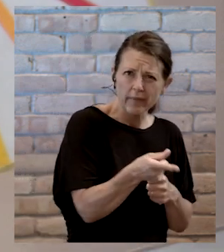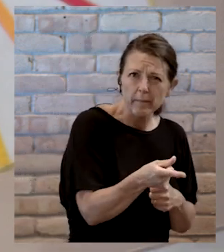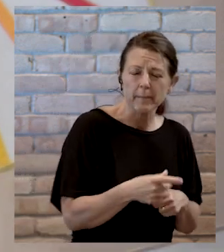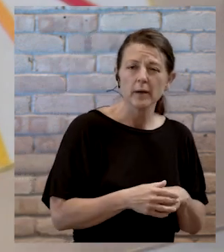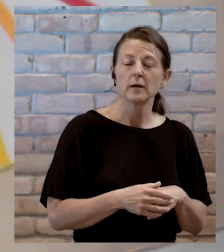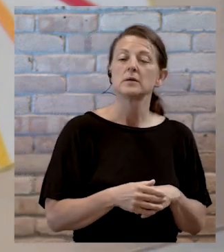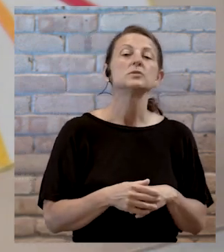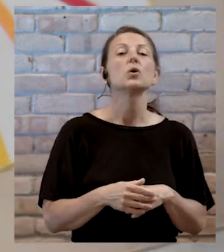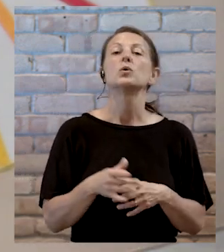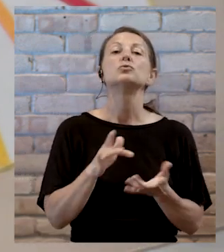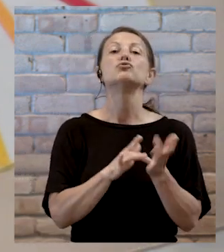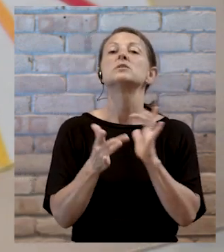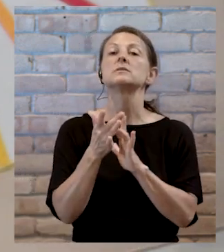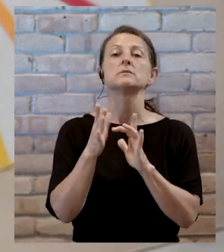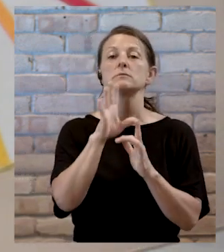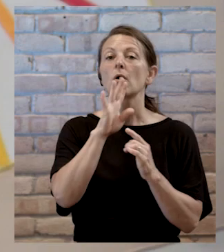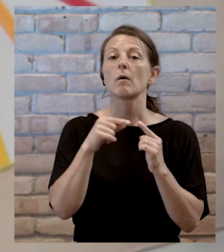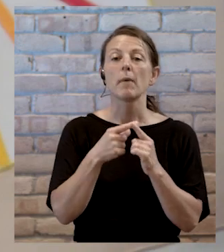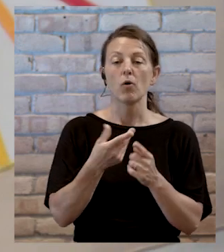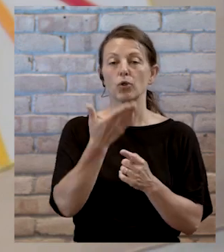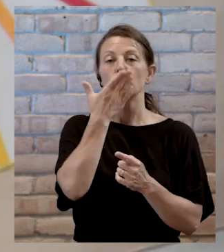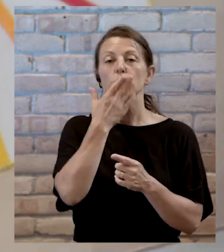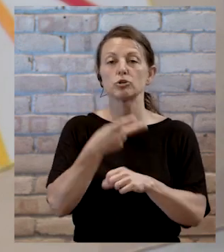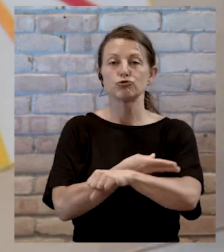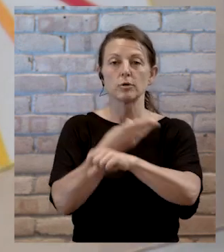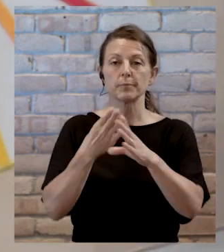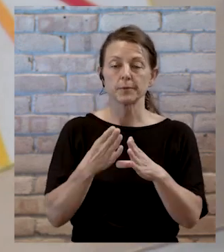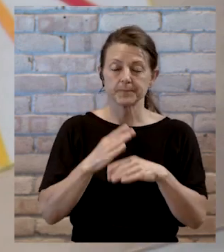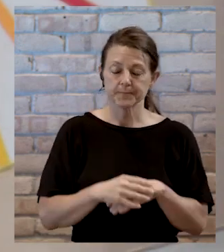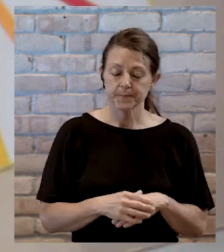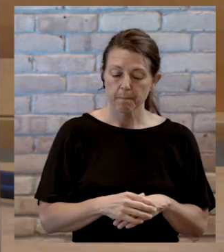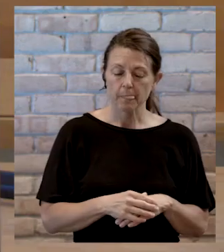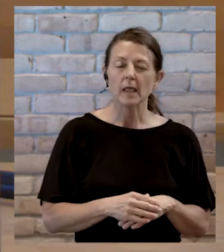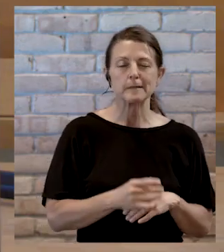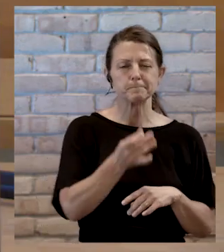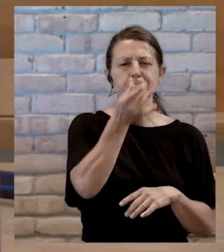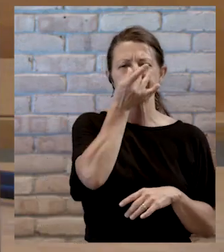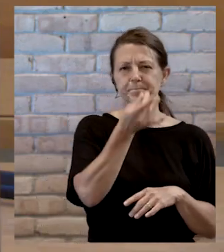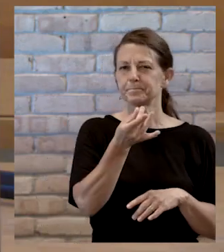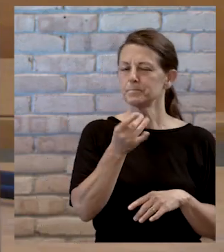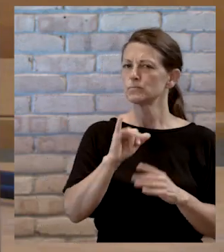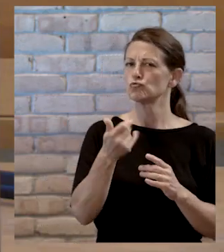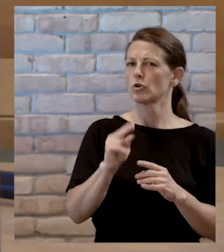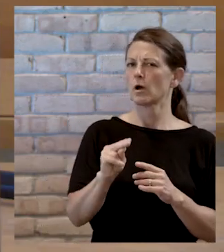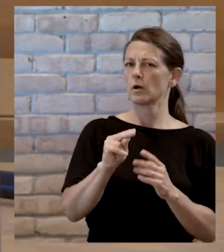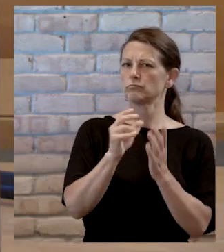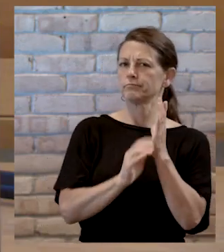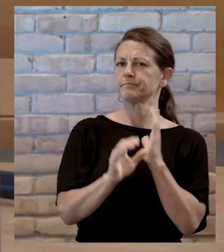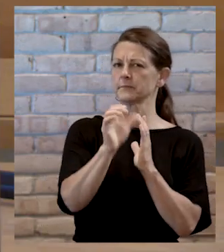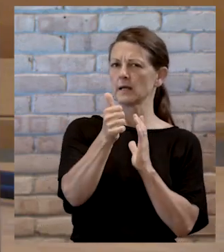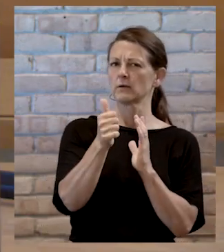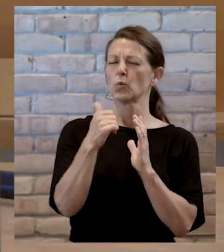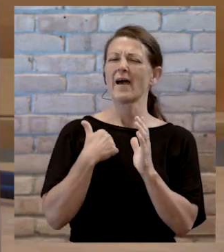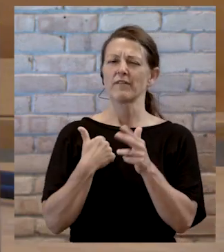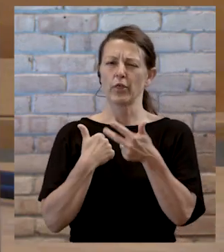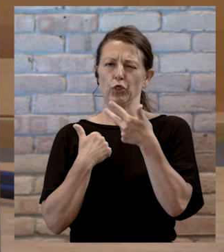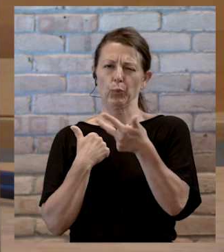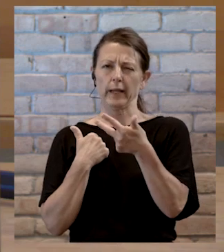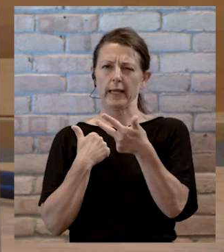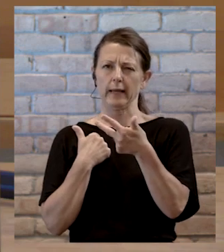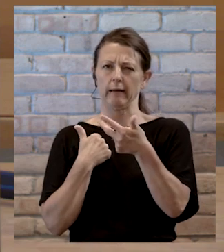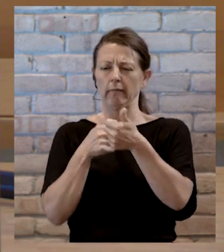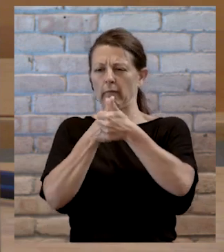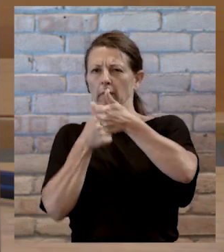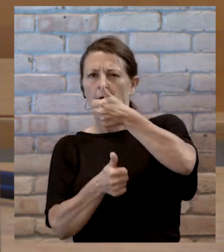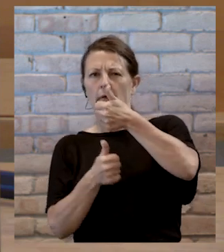narrative about the Good Shepherd. And it's interesting, within John chapter 10, there are three sort of mini parables that